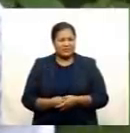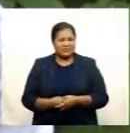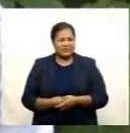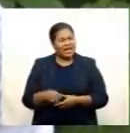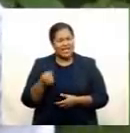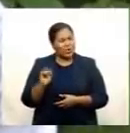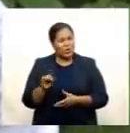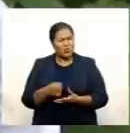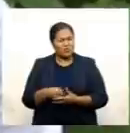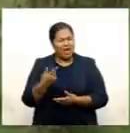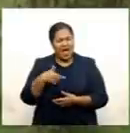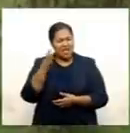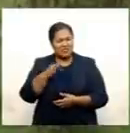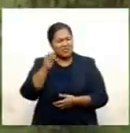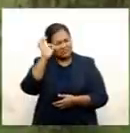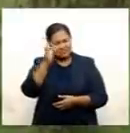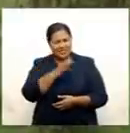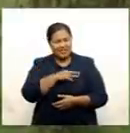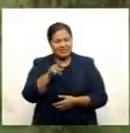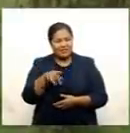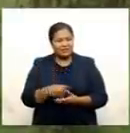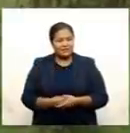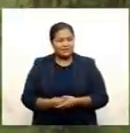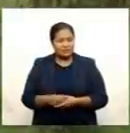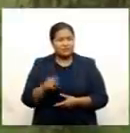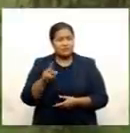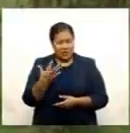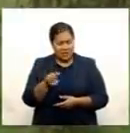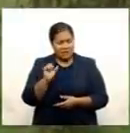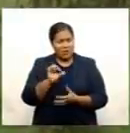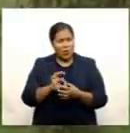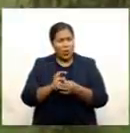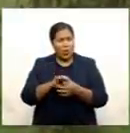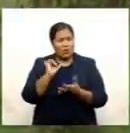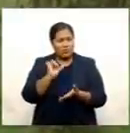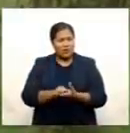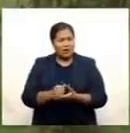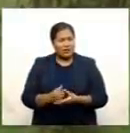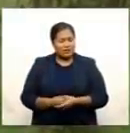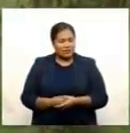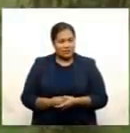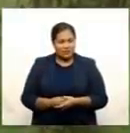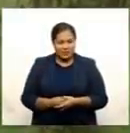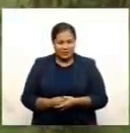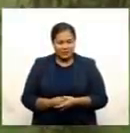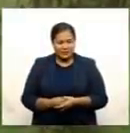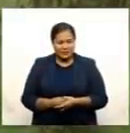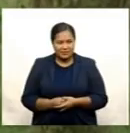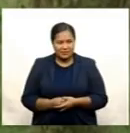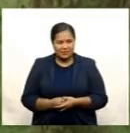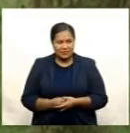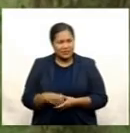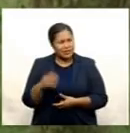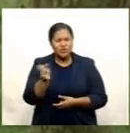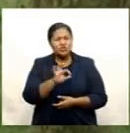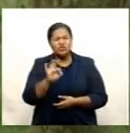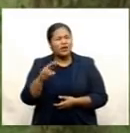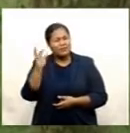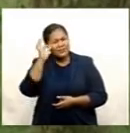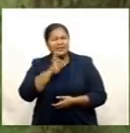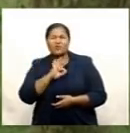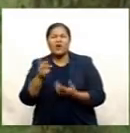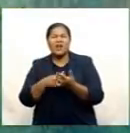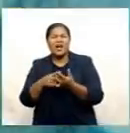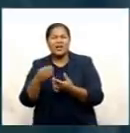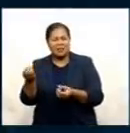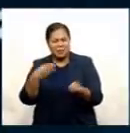I don't believe in hearsay. You have a own right to right for the vaccine, and you should not believe what others say. You believe in